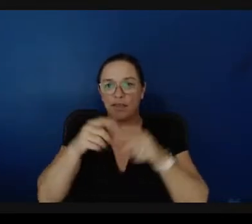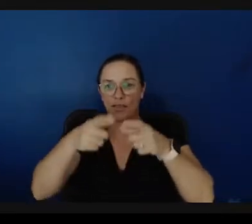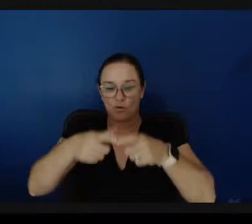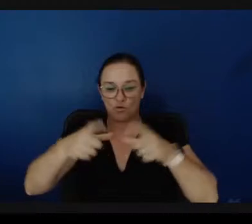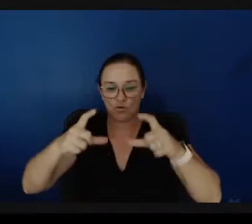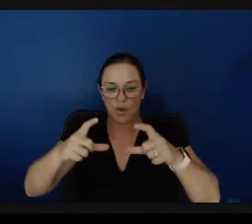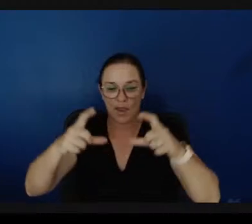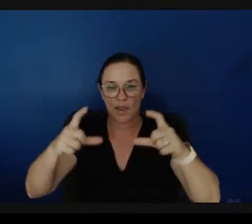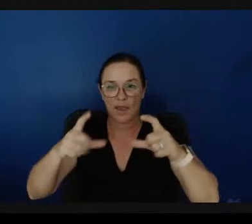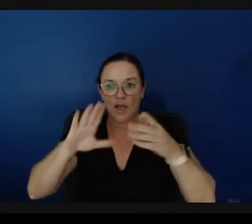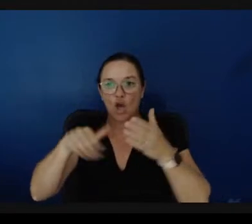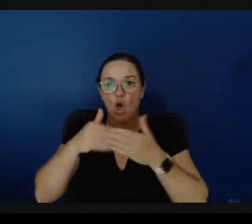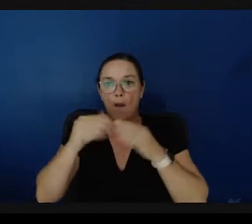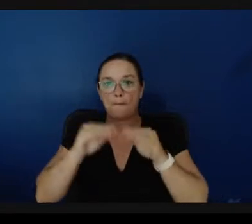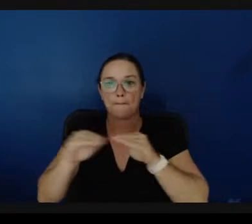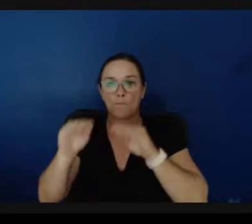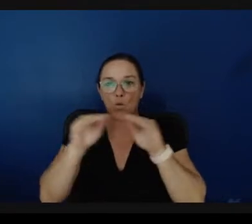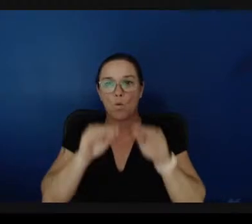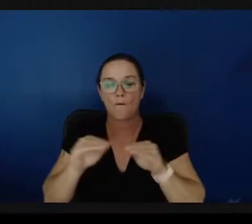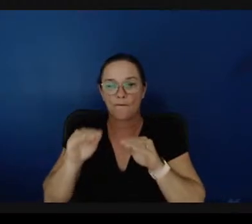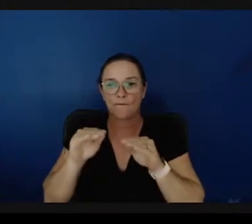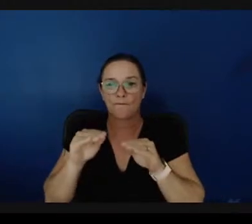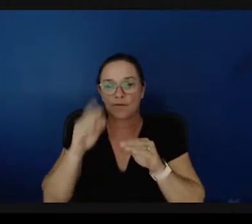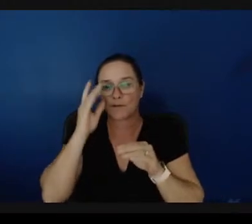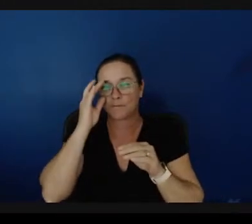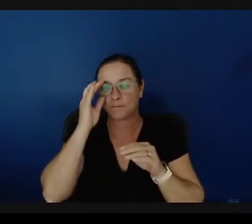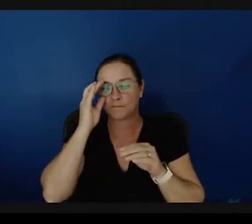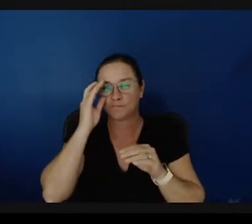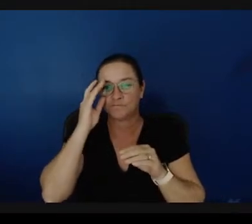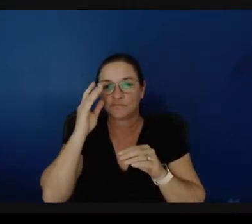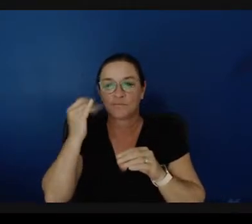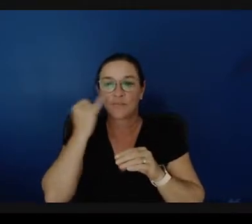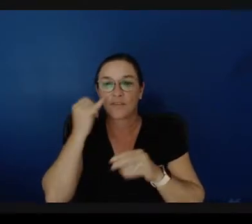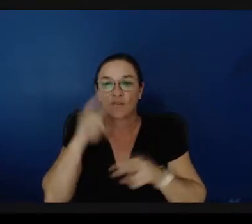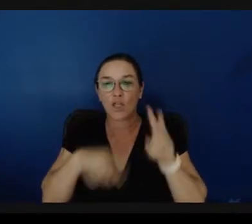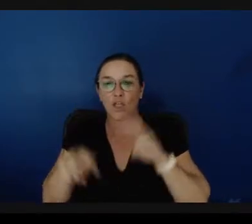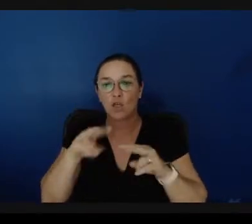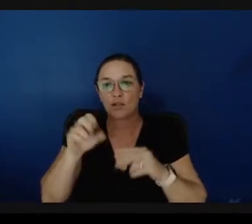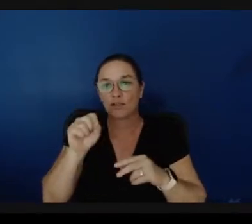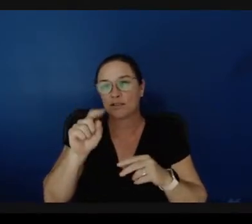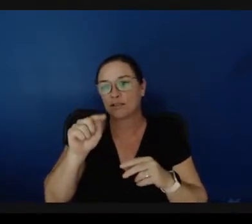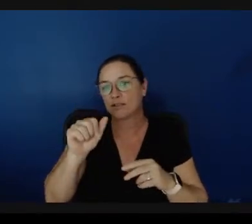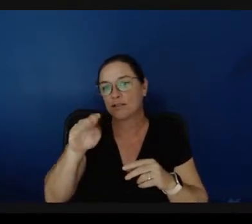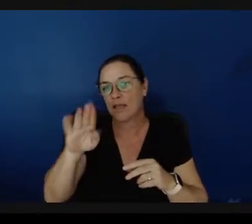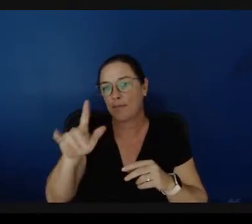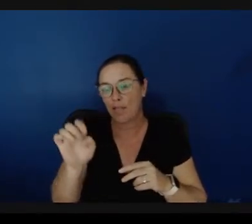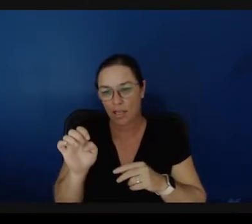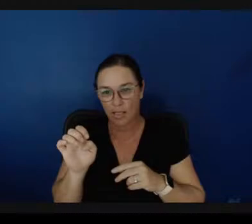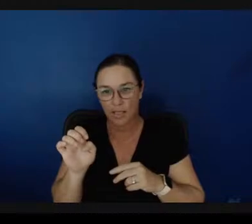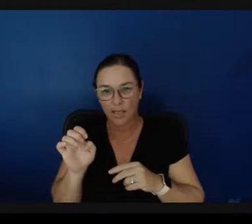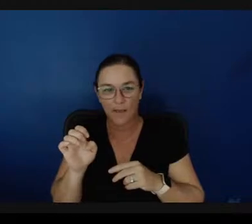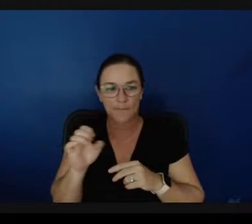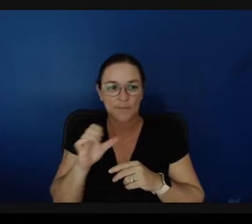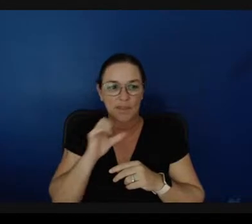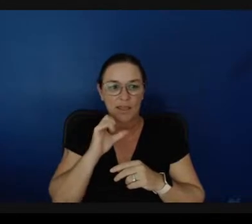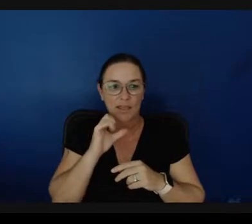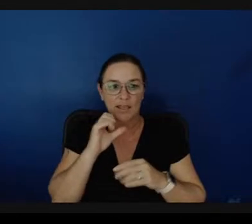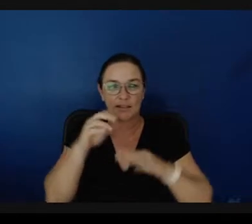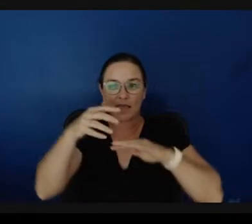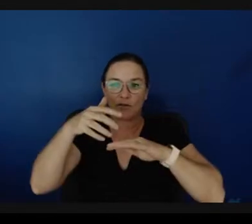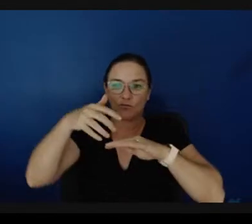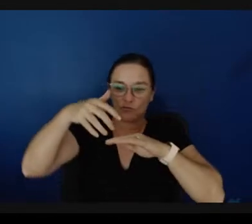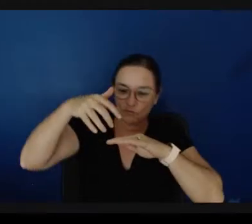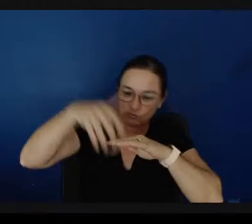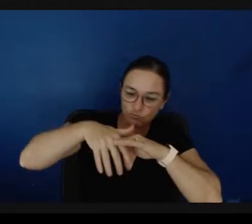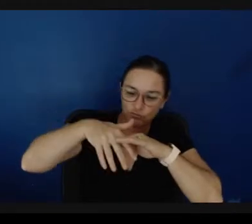mobile around this ring fault right here. So everything that looks stable in here, even this downdrop block, is not actually rooted. It's kind of floating in there